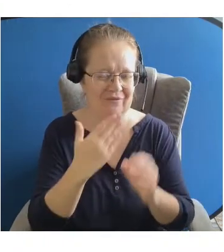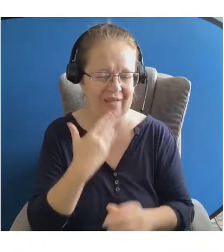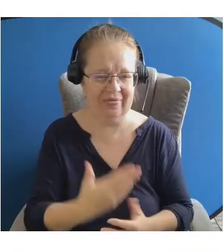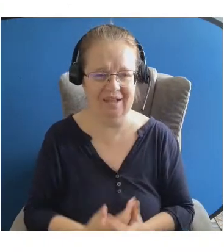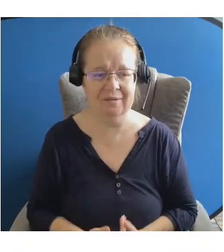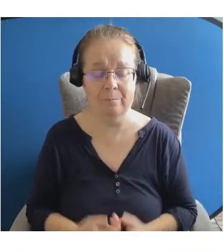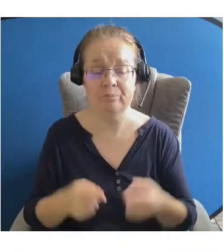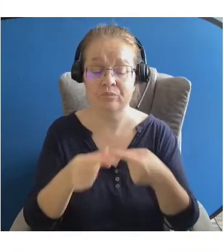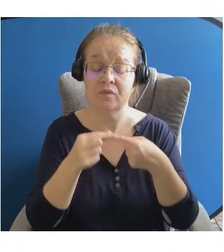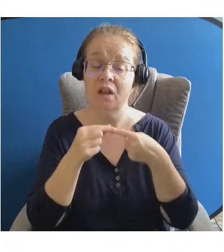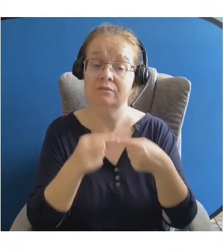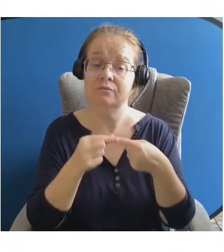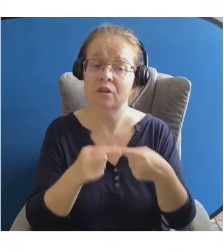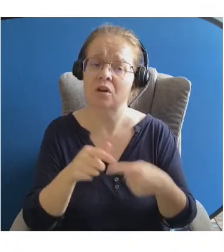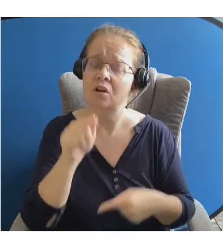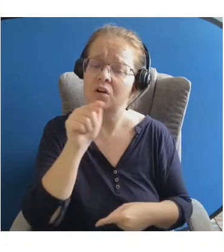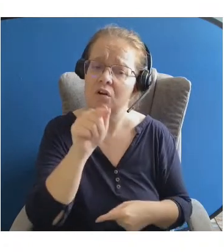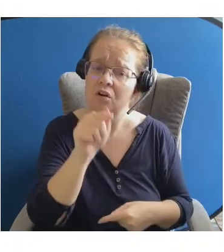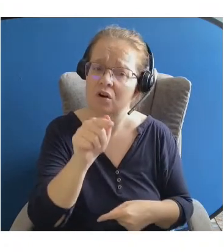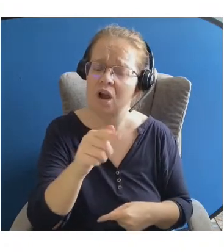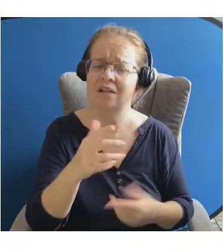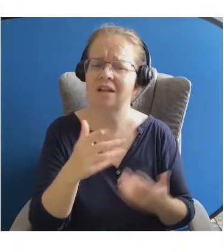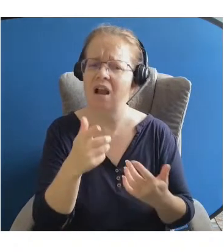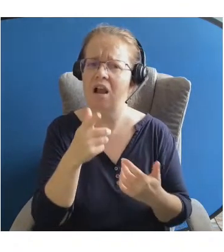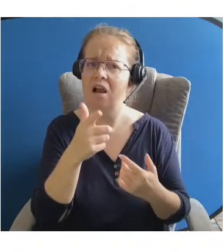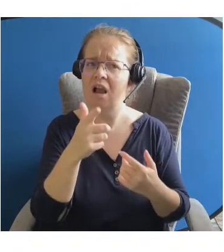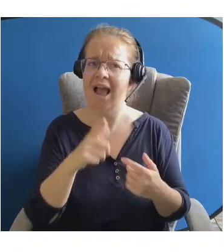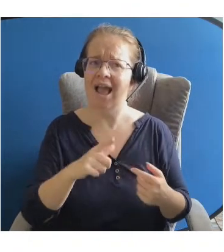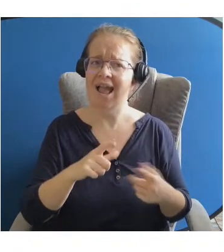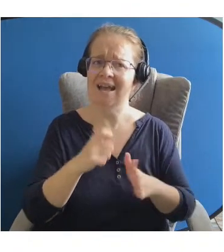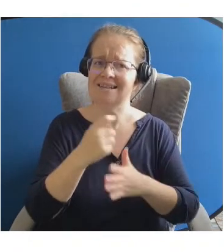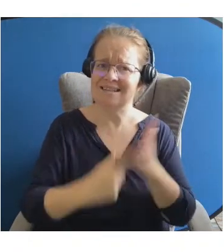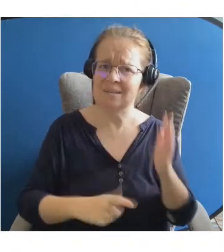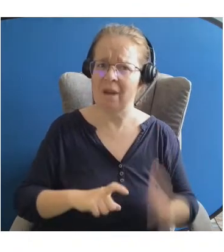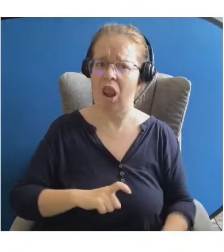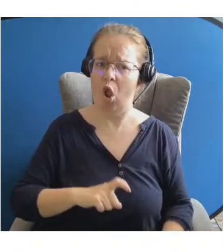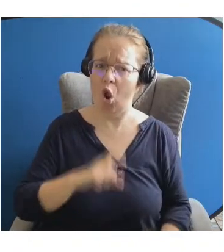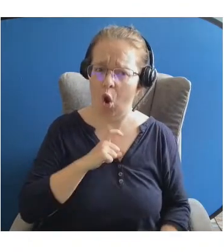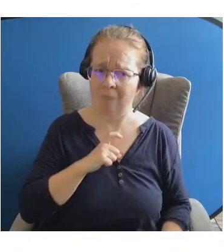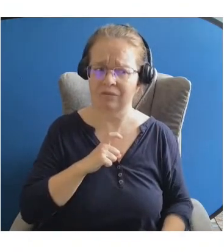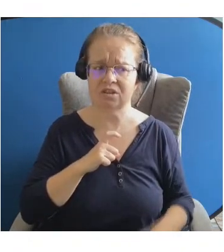first of all, Shanna, how did you find the disability confident